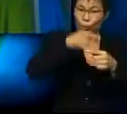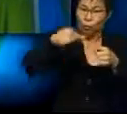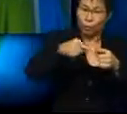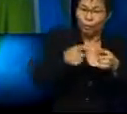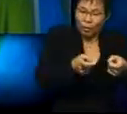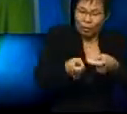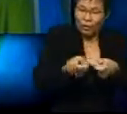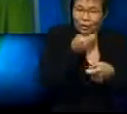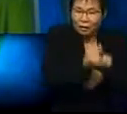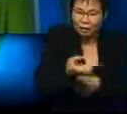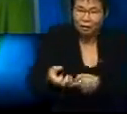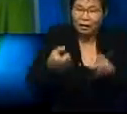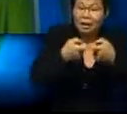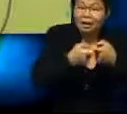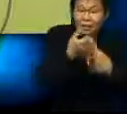electrical equipment.